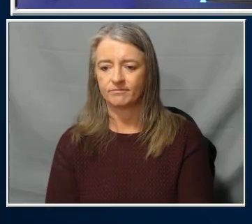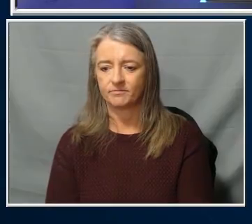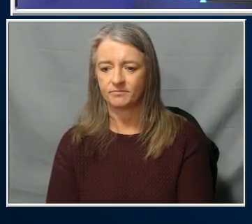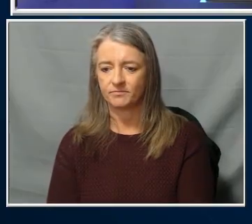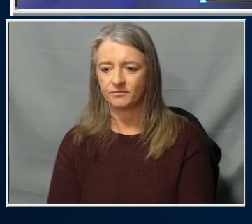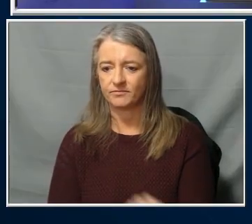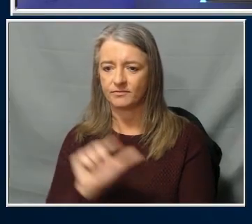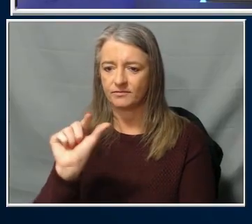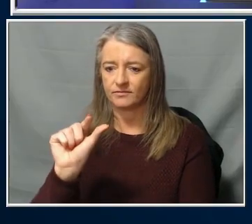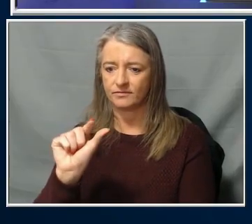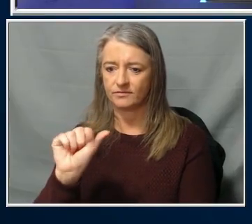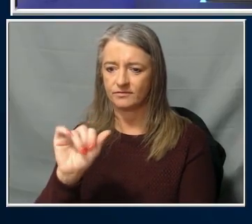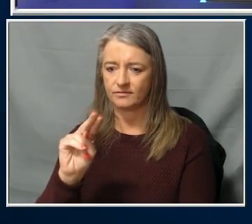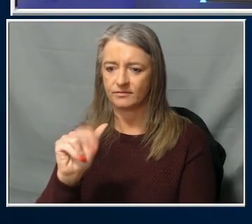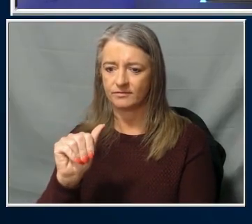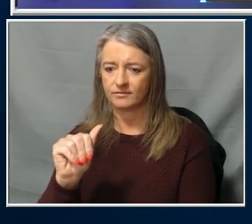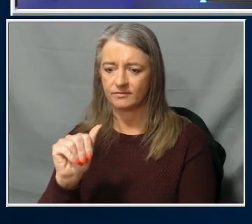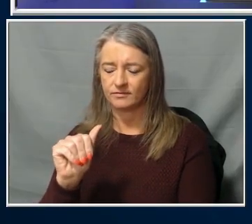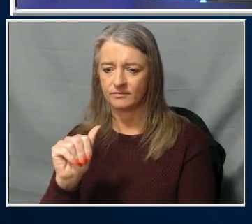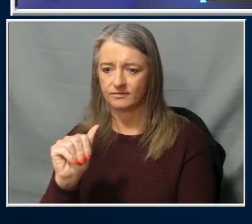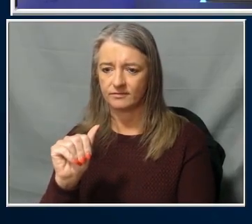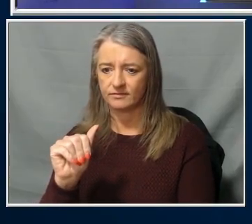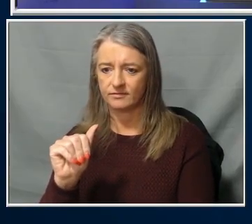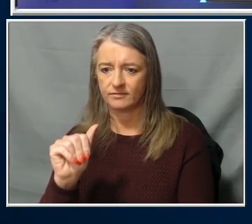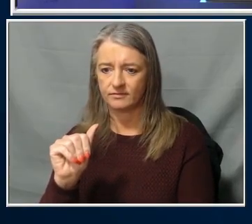Well, so you've just been she has a